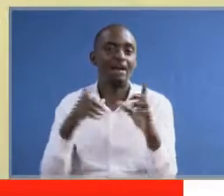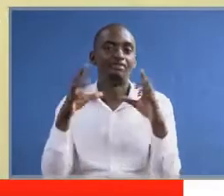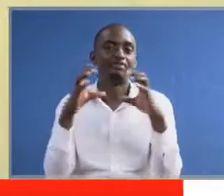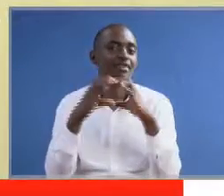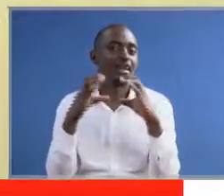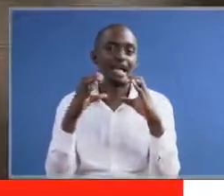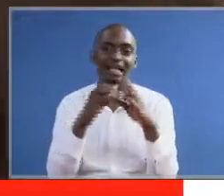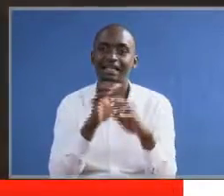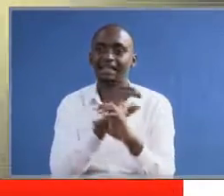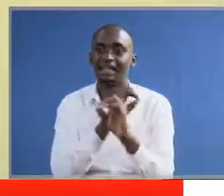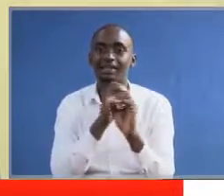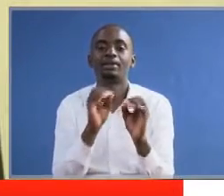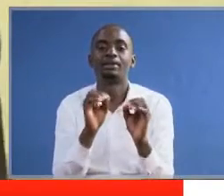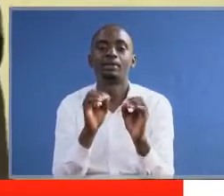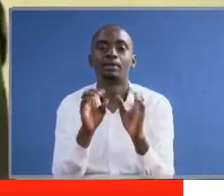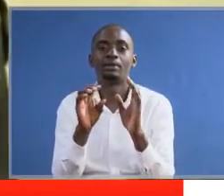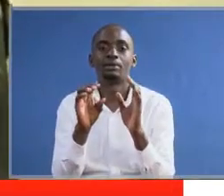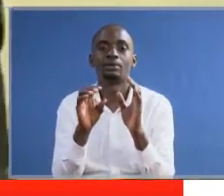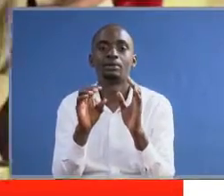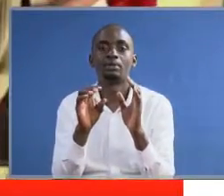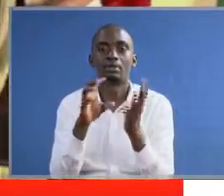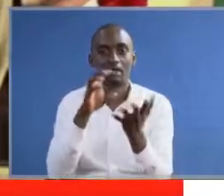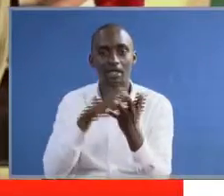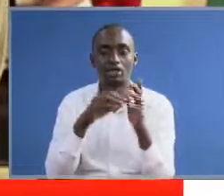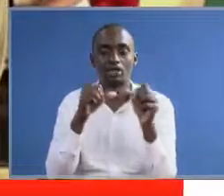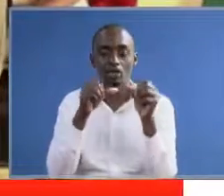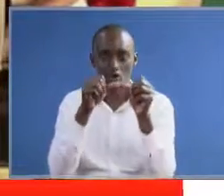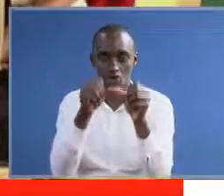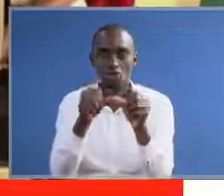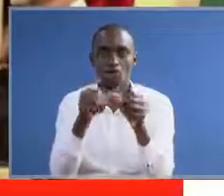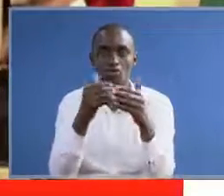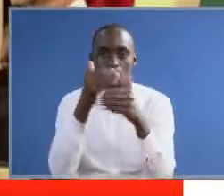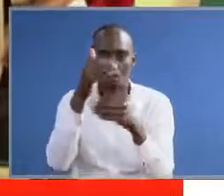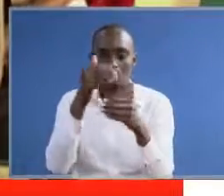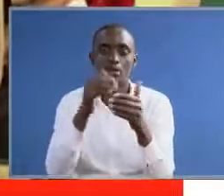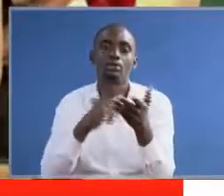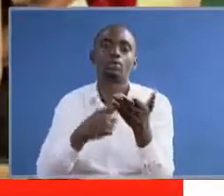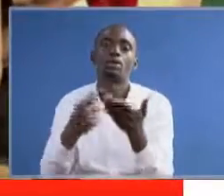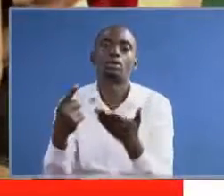with them. The case will be heard next week on Friday. Faith Anyula for KUTV News.